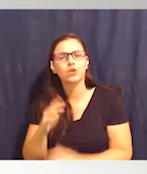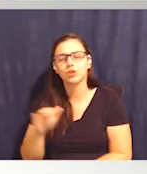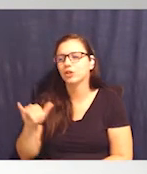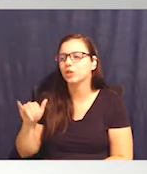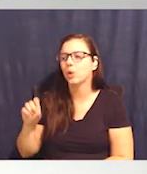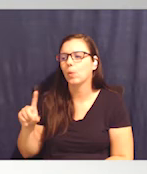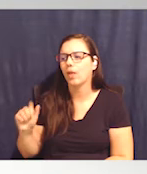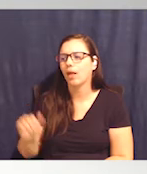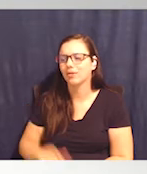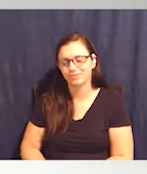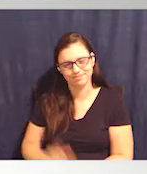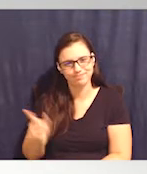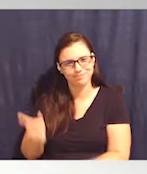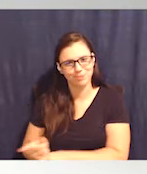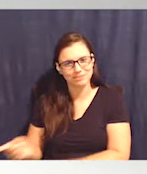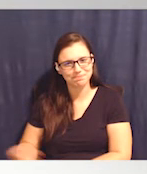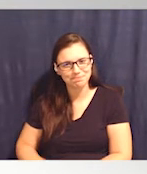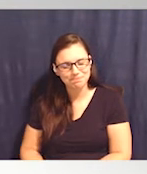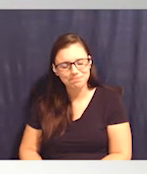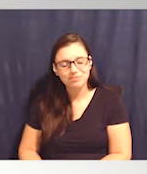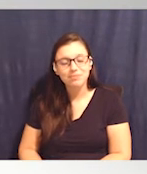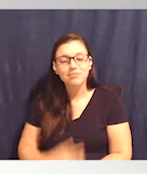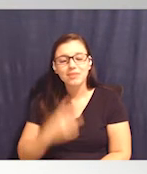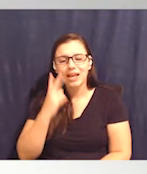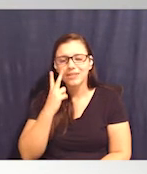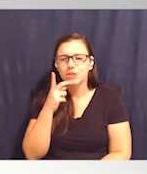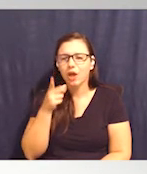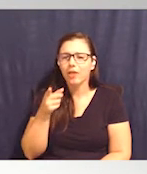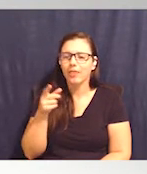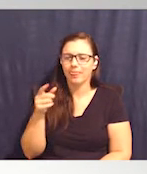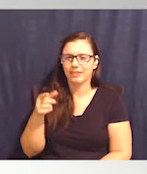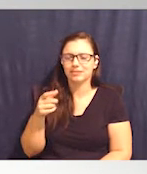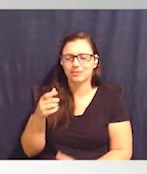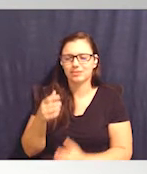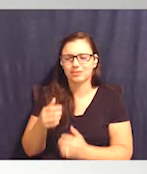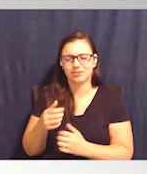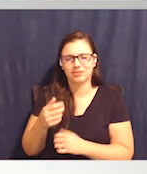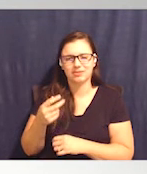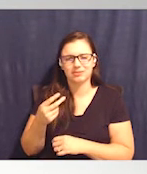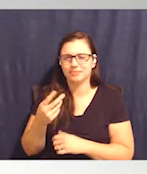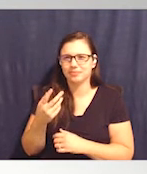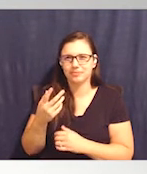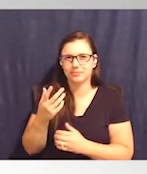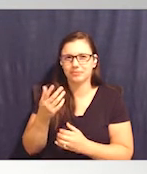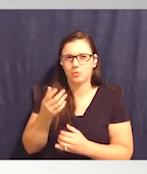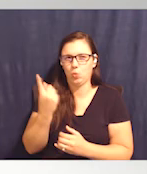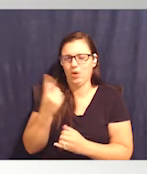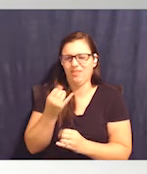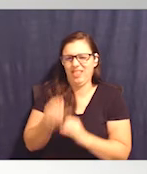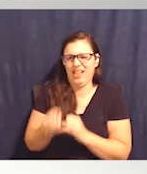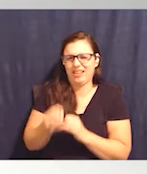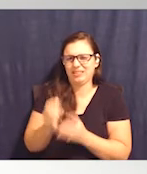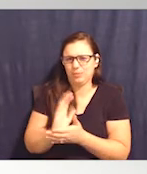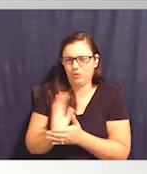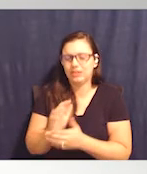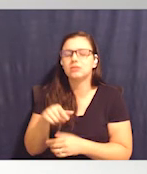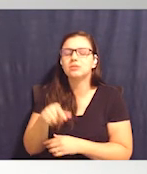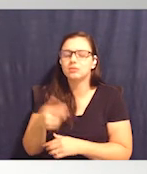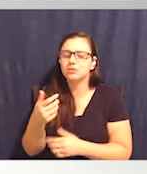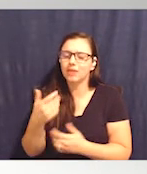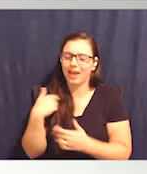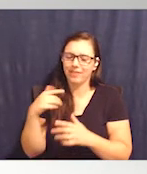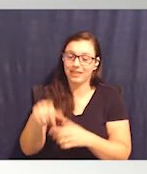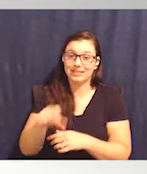I saw this is the second to last movie they did. I'm sitting in the theater with my wife, and they play this particular scene, and I'm going, oh my God, I got